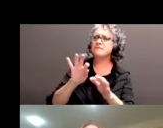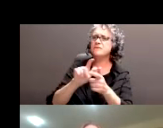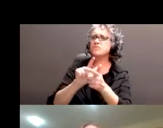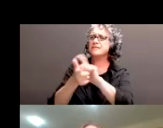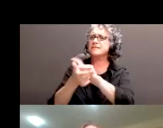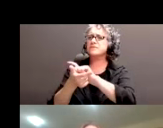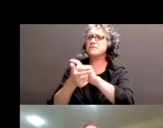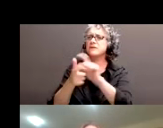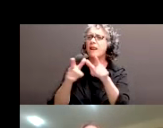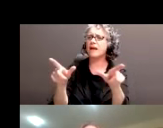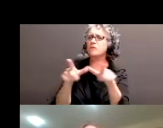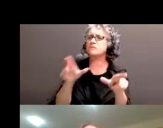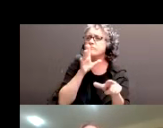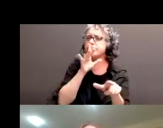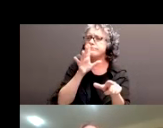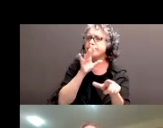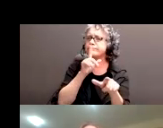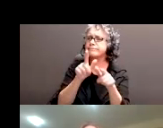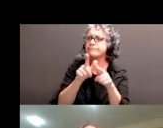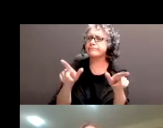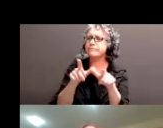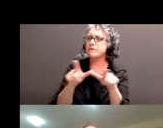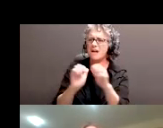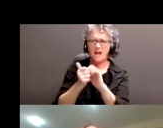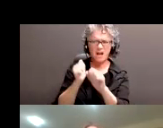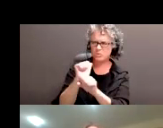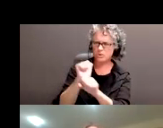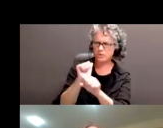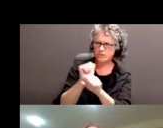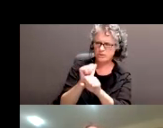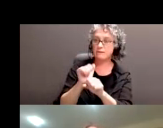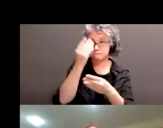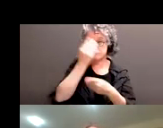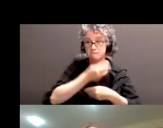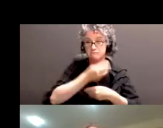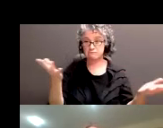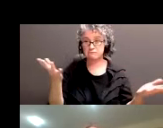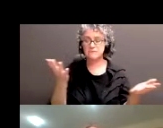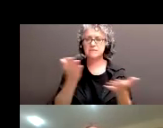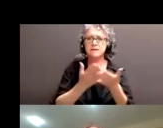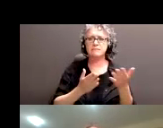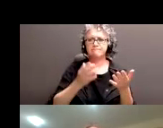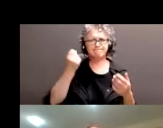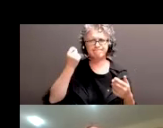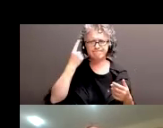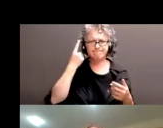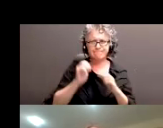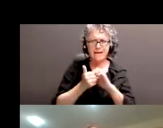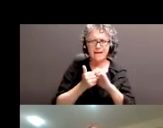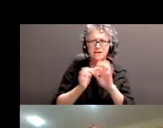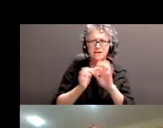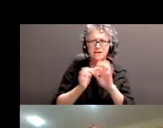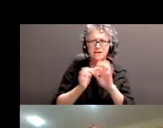multiple languages and just letting people know how that works. Because I think some people may not understand that process when they call the line. When you call